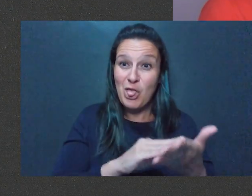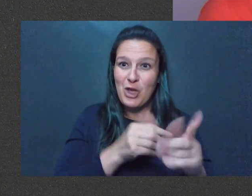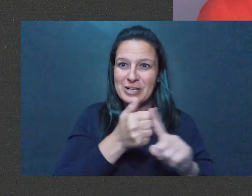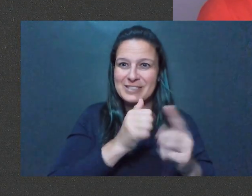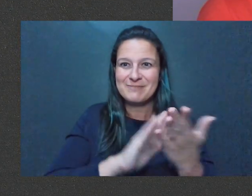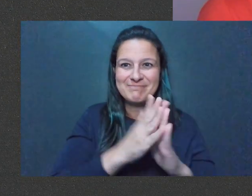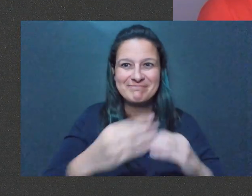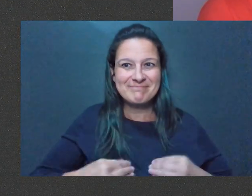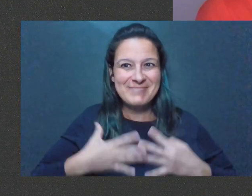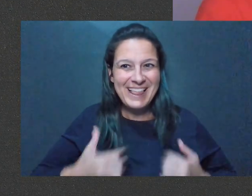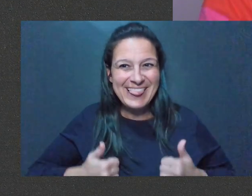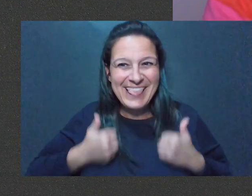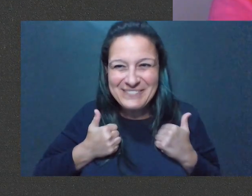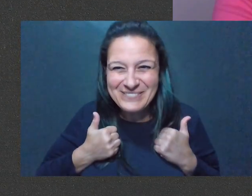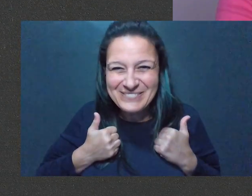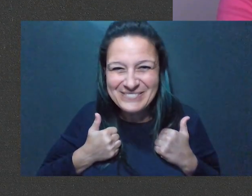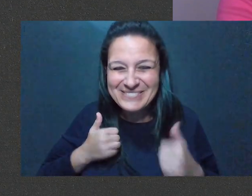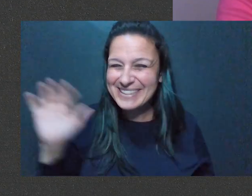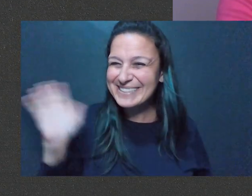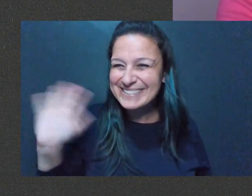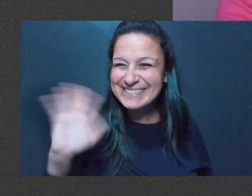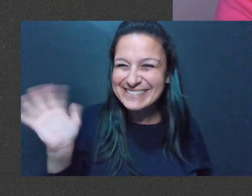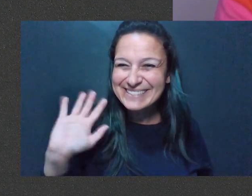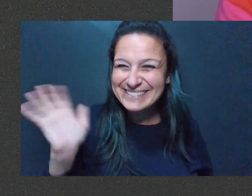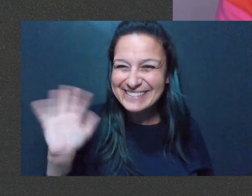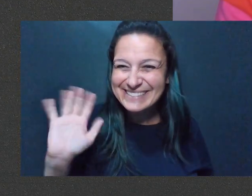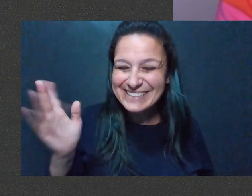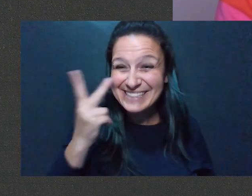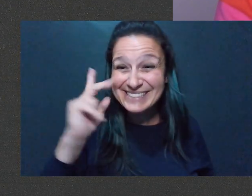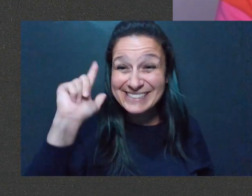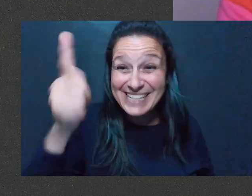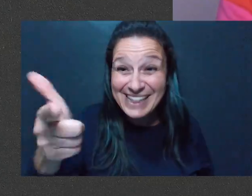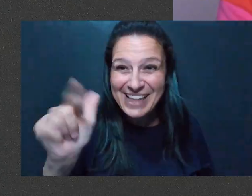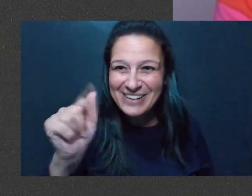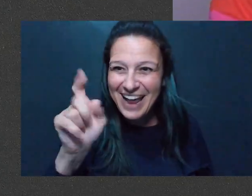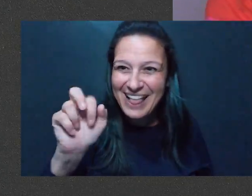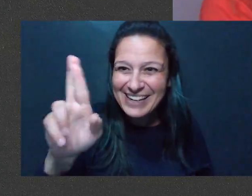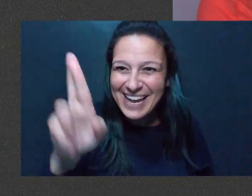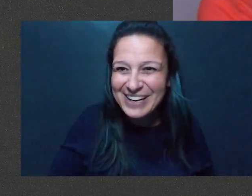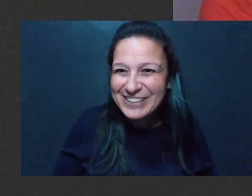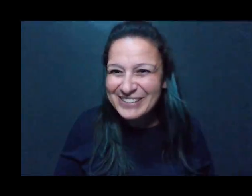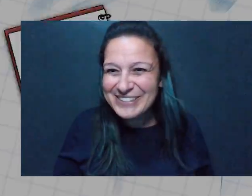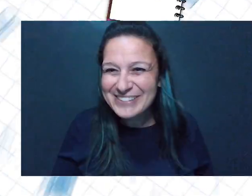learning is always brought to life. See you later, alligator.